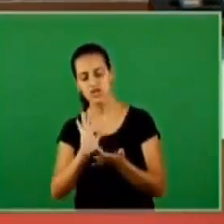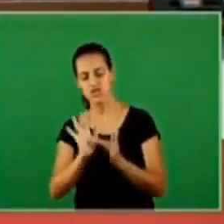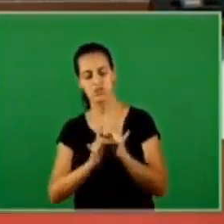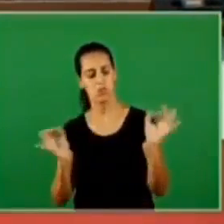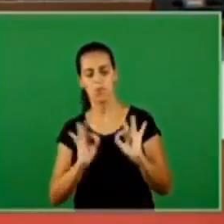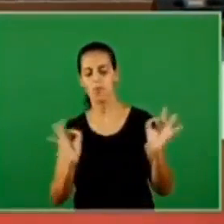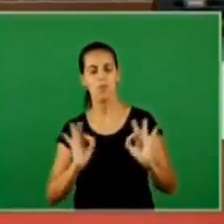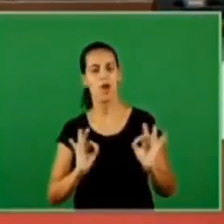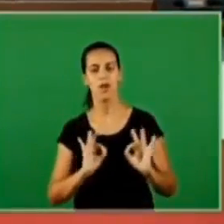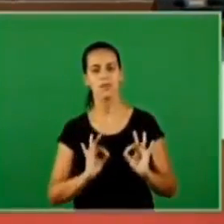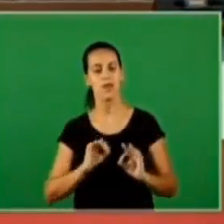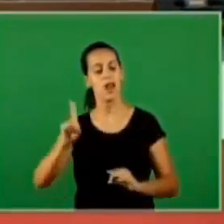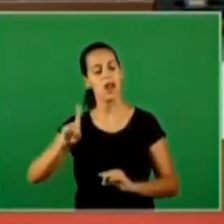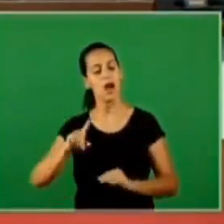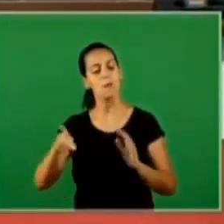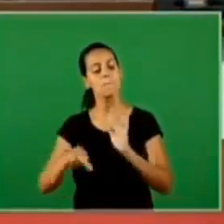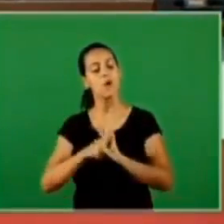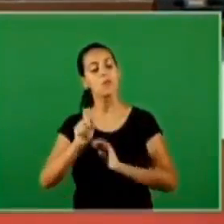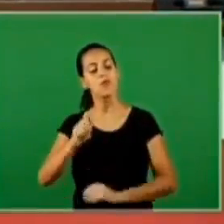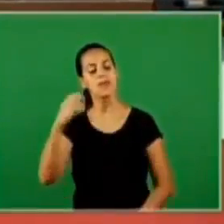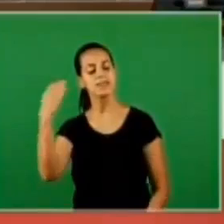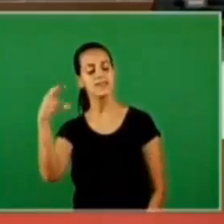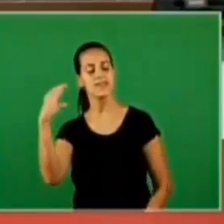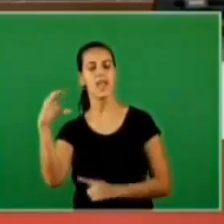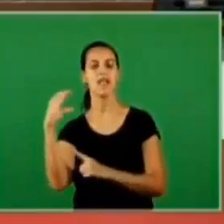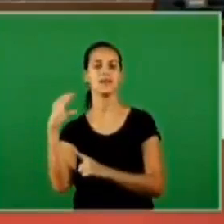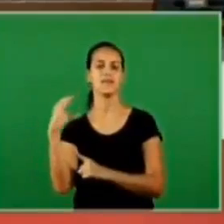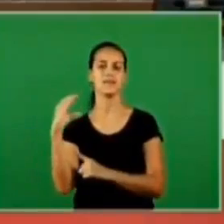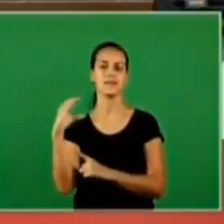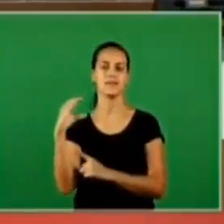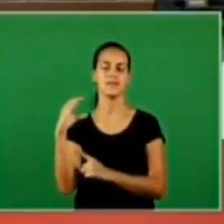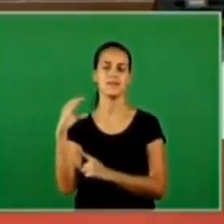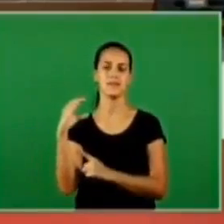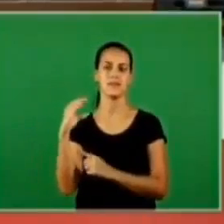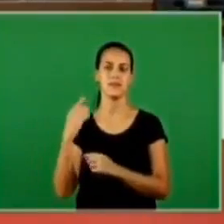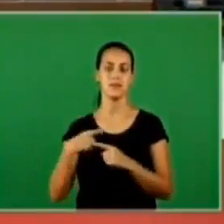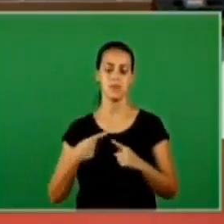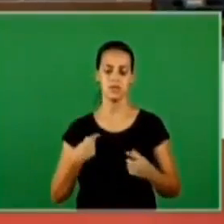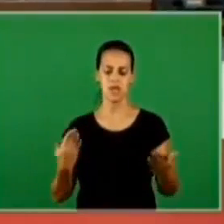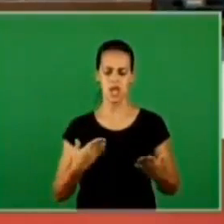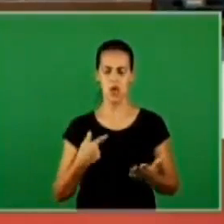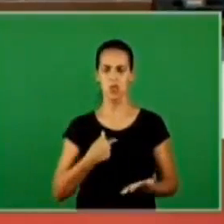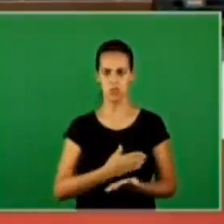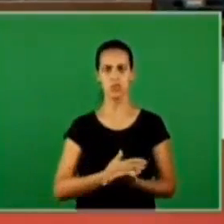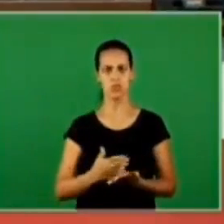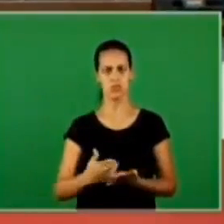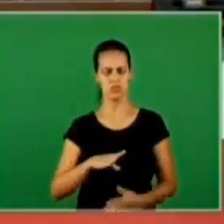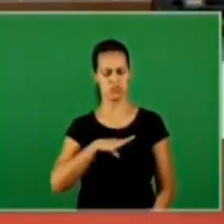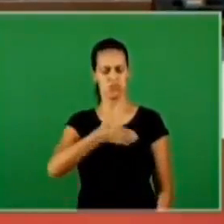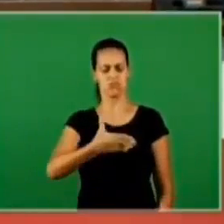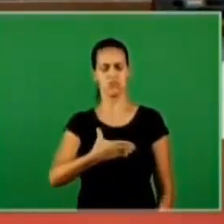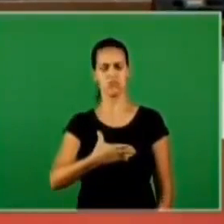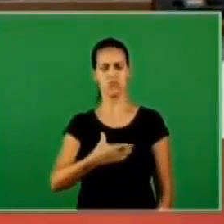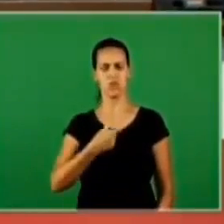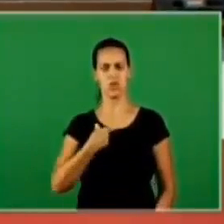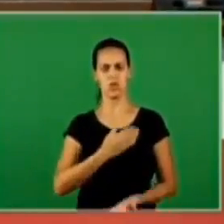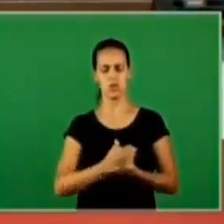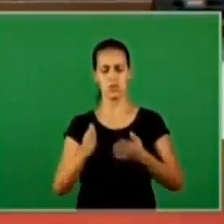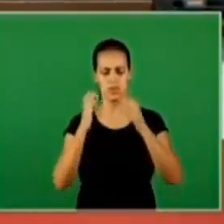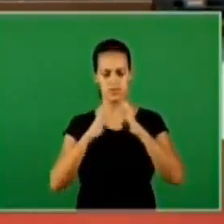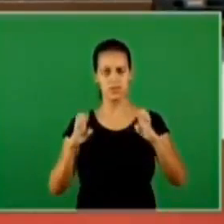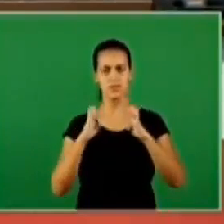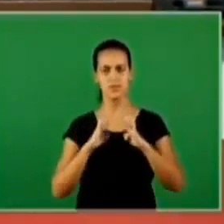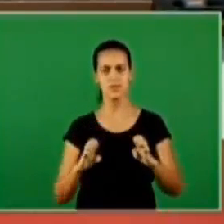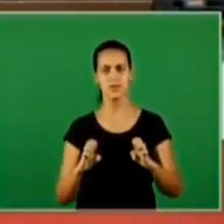is scientific. What's worse is that I'm going to begin to speak to the brethren. The situation